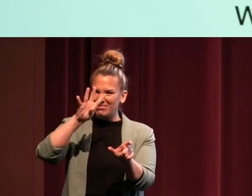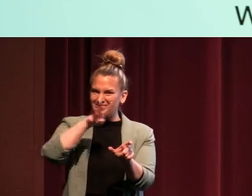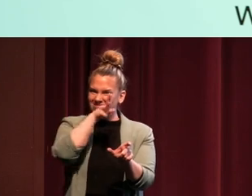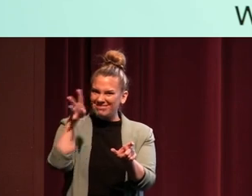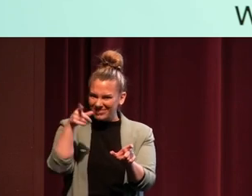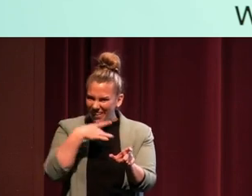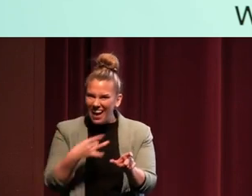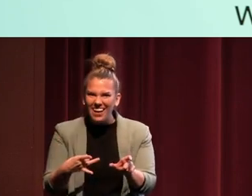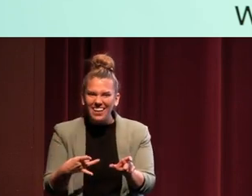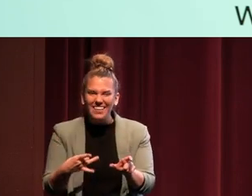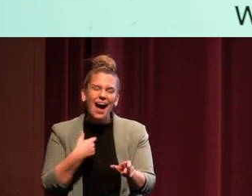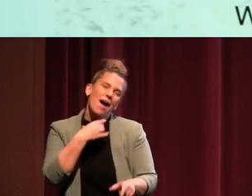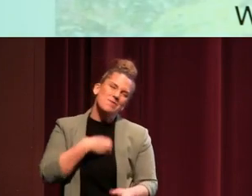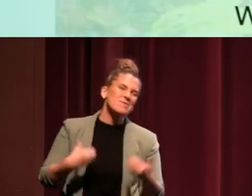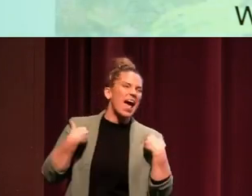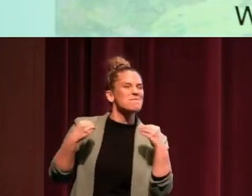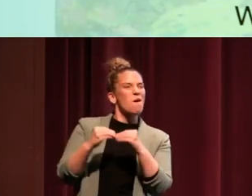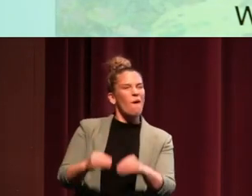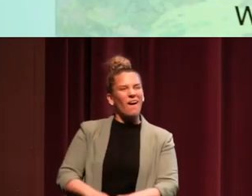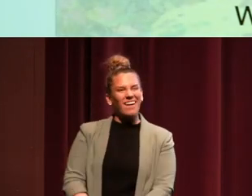You wish there was more tables.